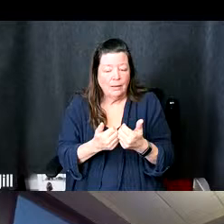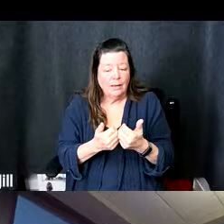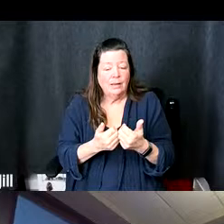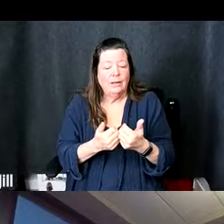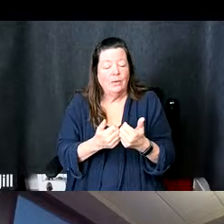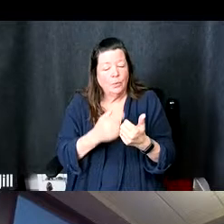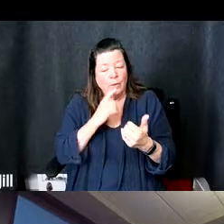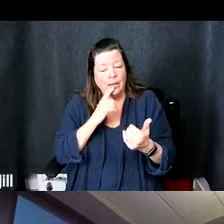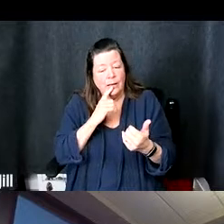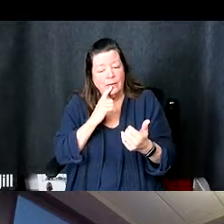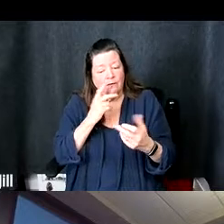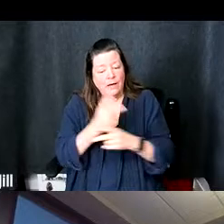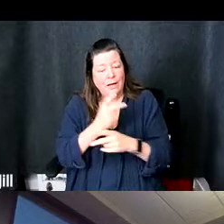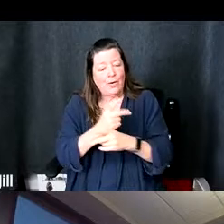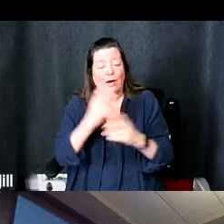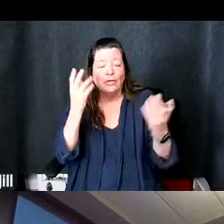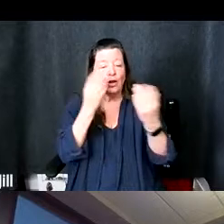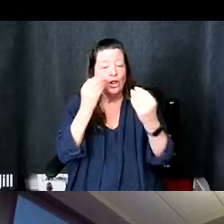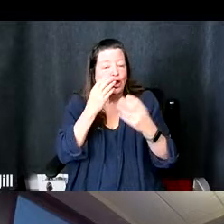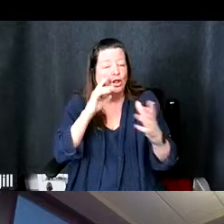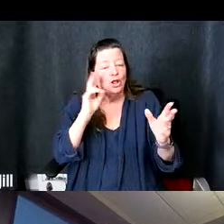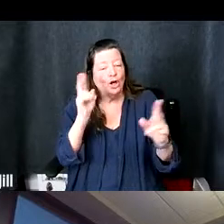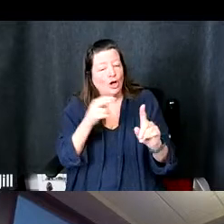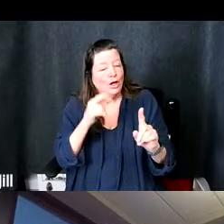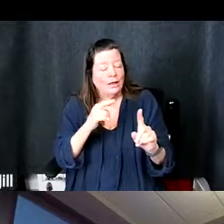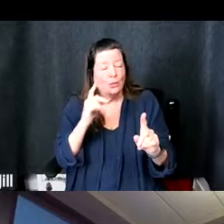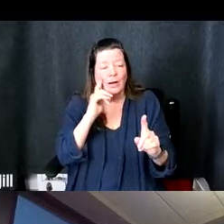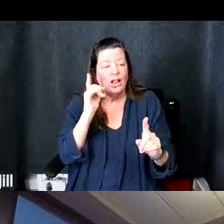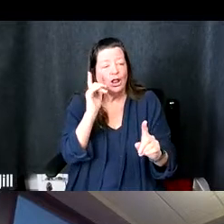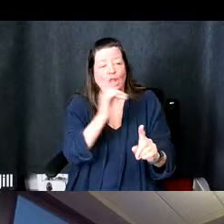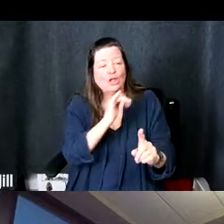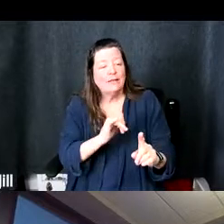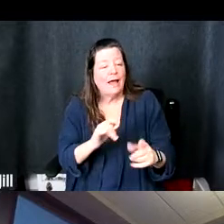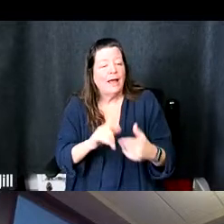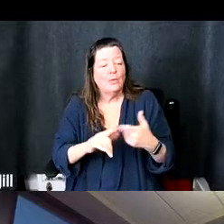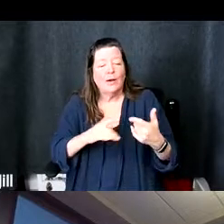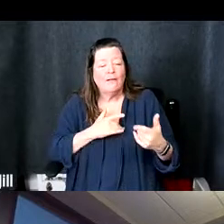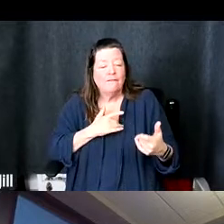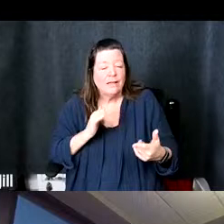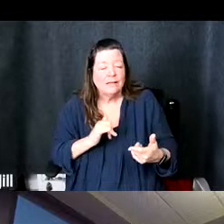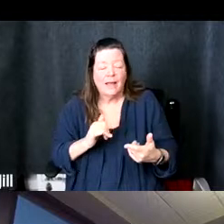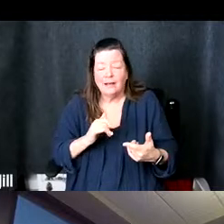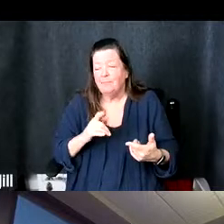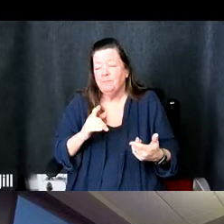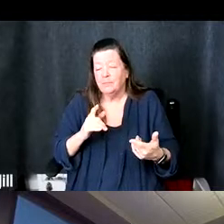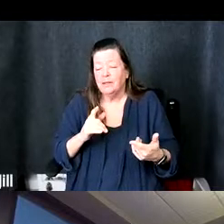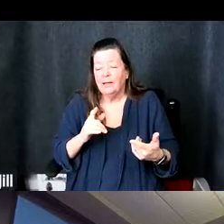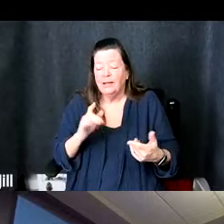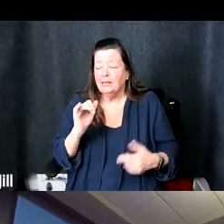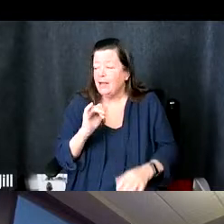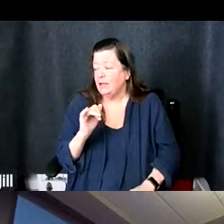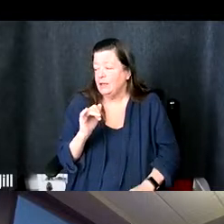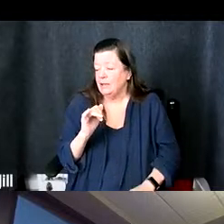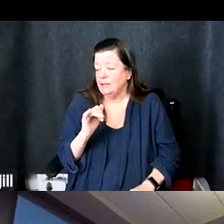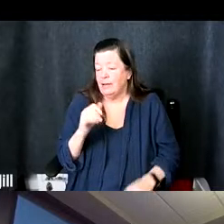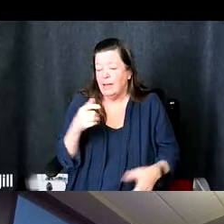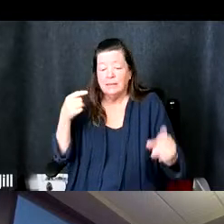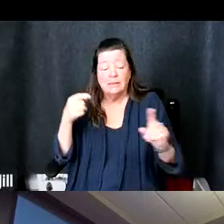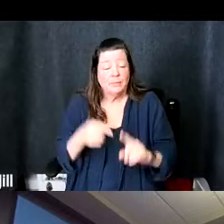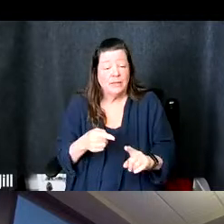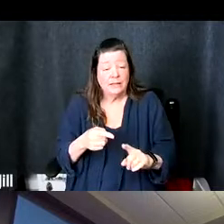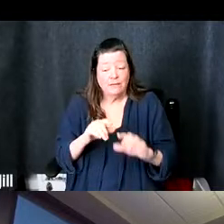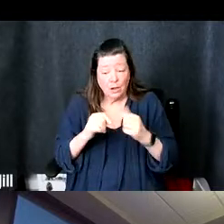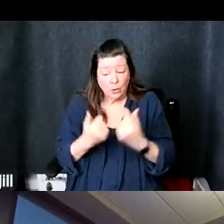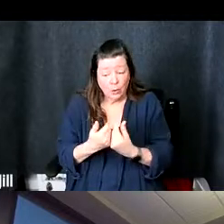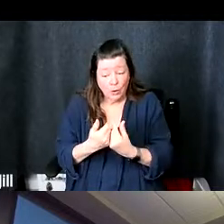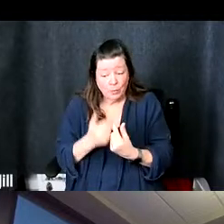aesthetic, treatments and look and feel of this program are going to be, as far as like a specific group that's